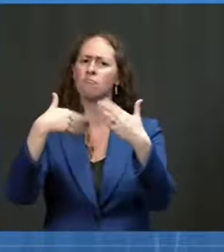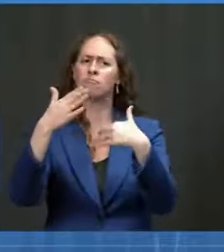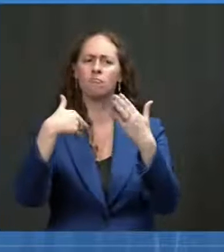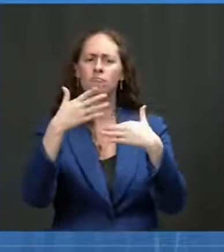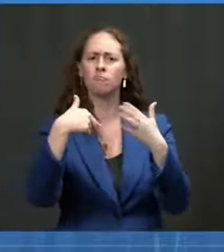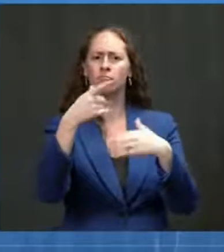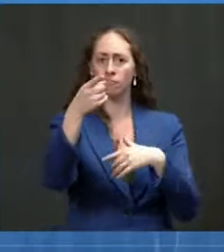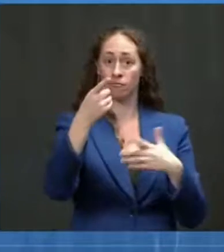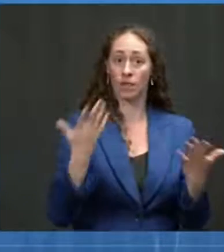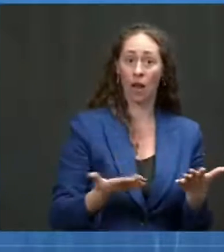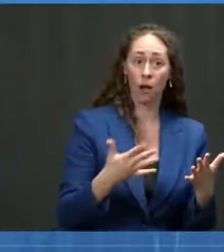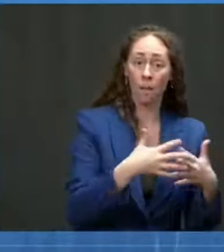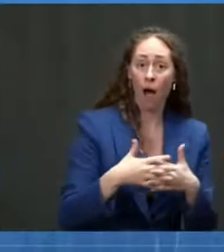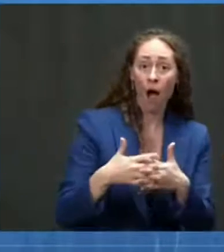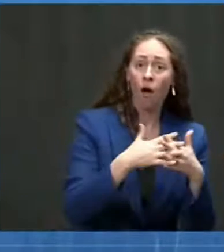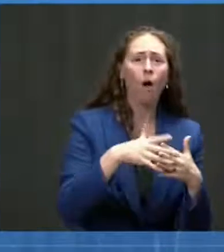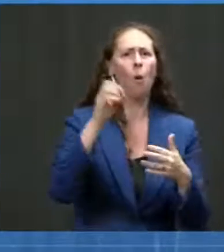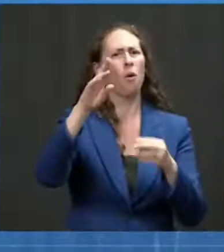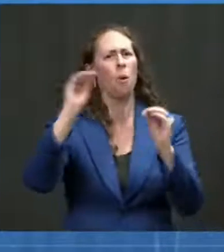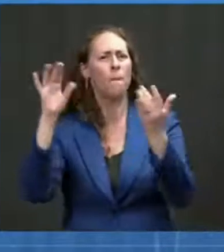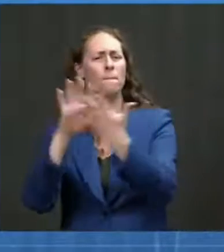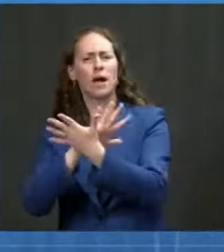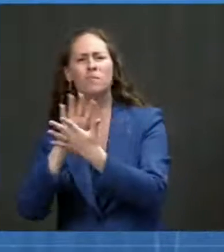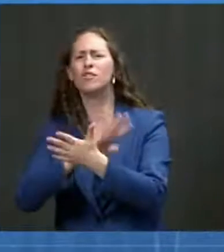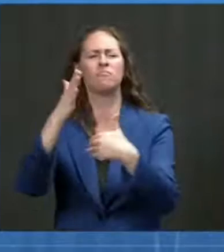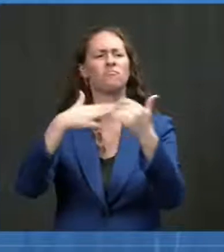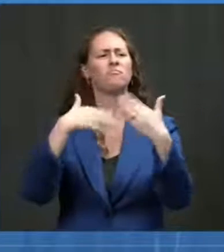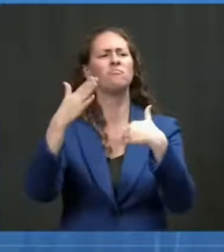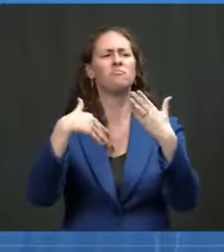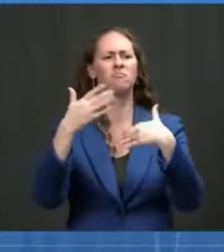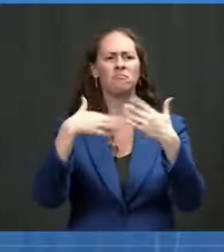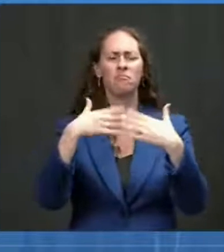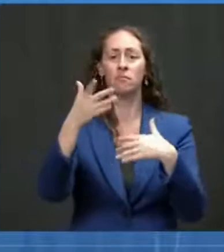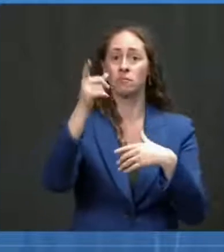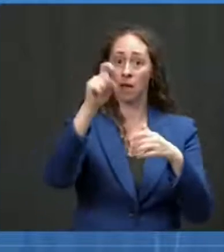status. No ID or insurance required.